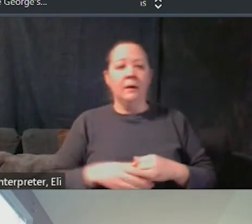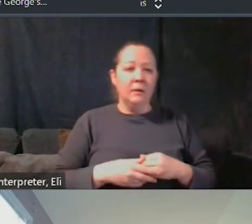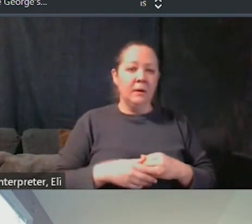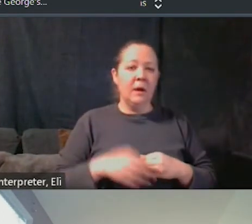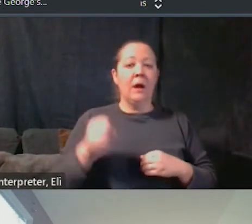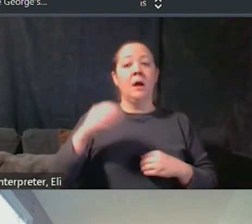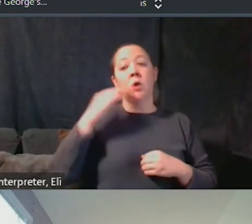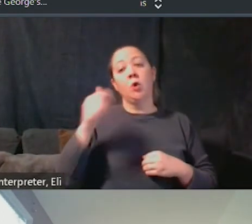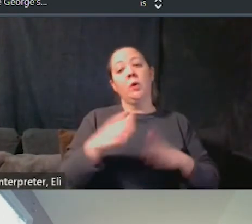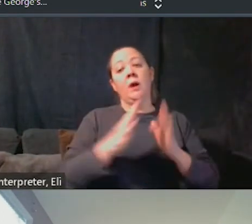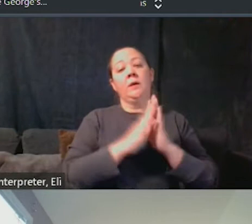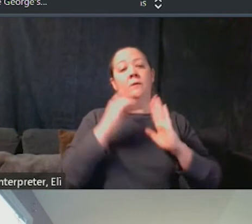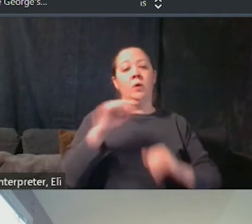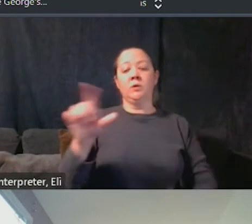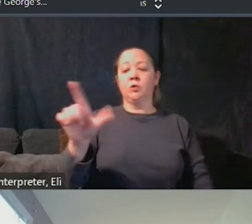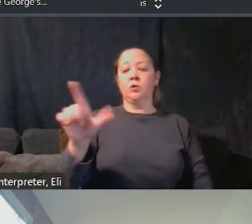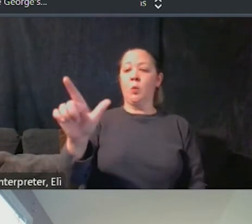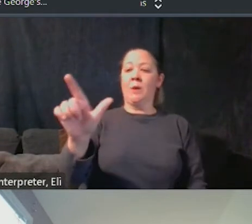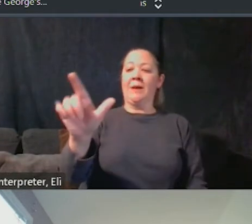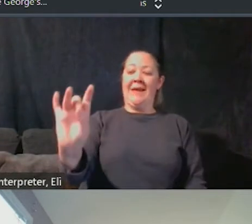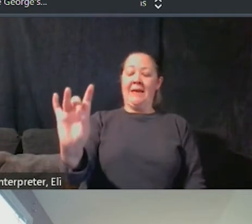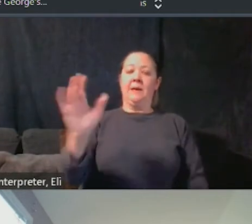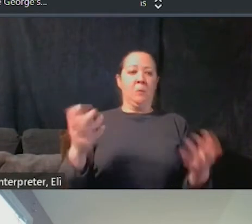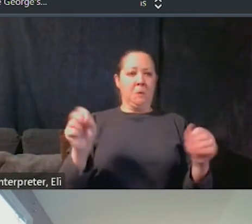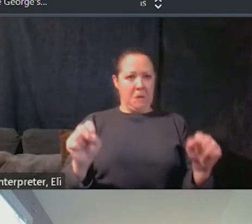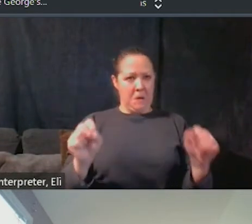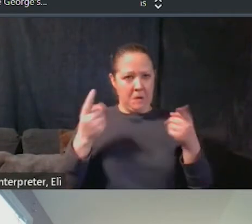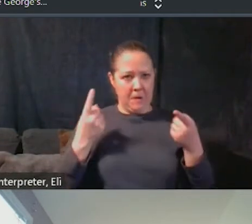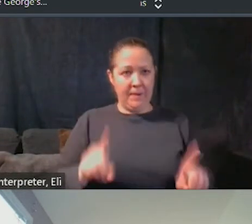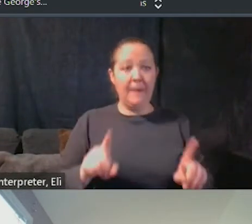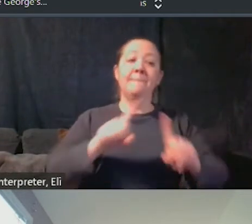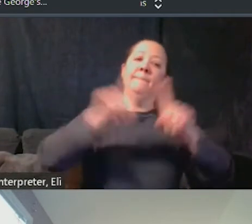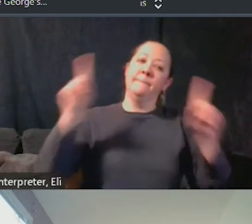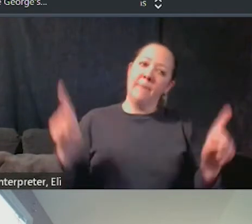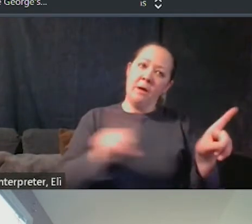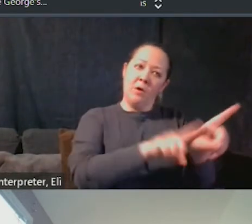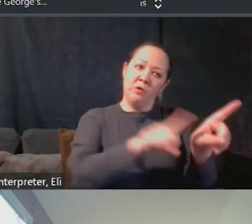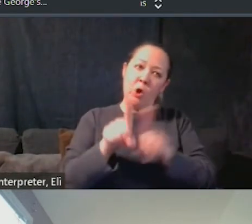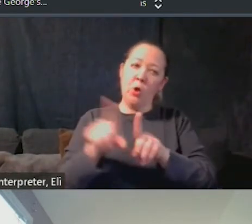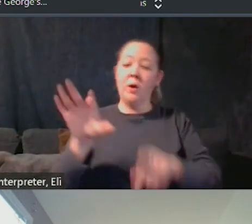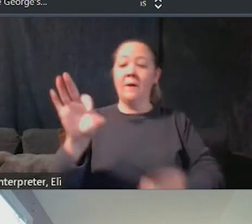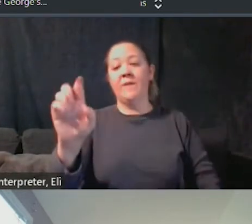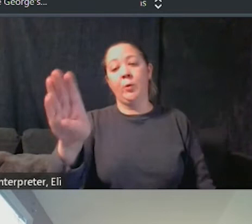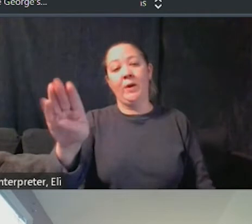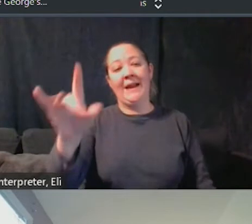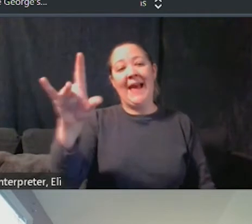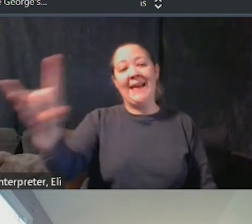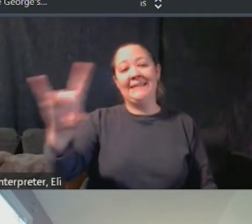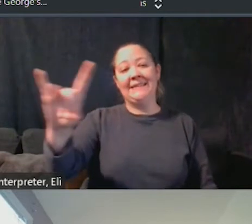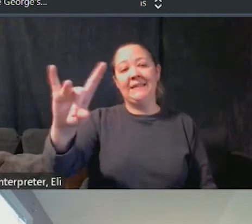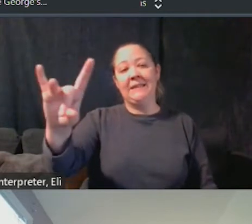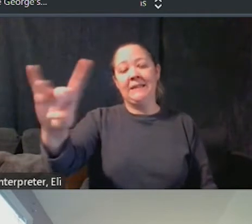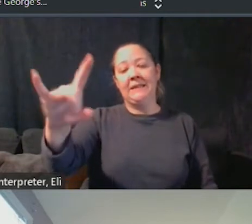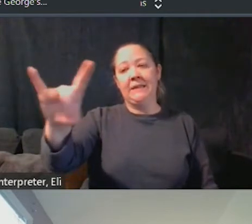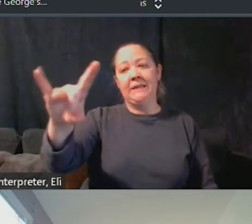28th, and that may be accommodated. On the other hand, the February 18th may allow for